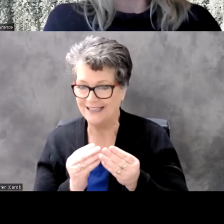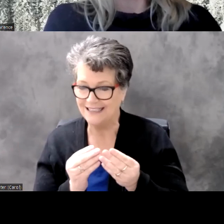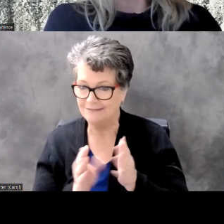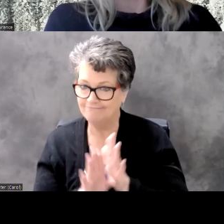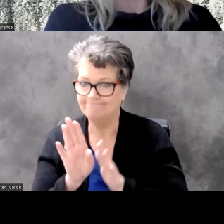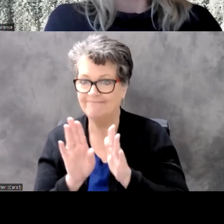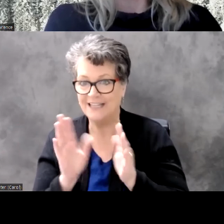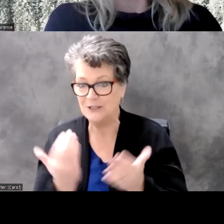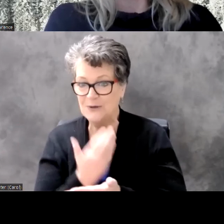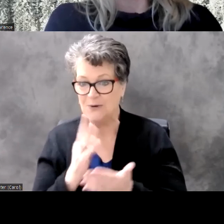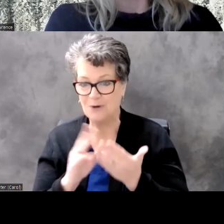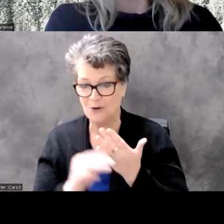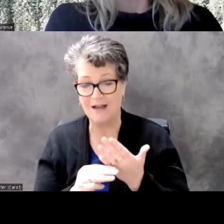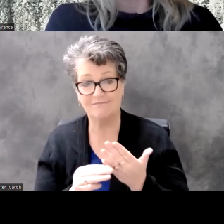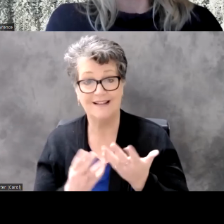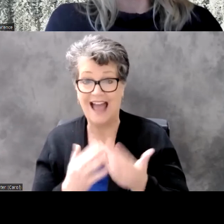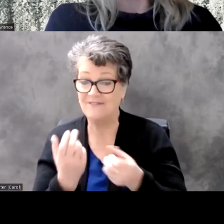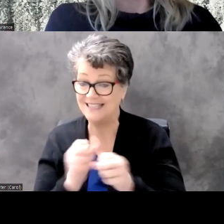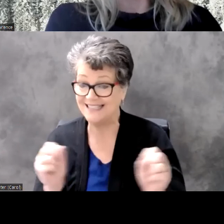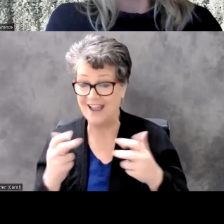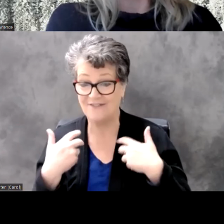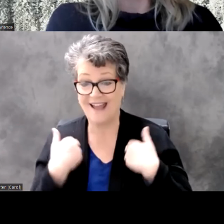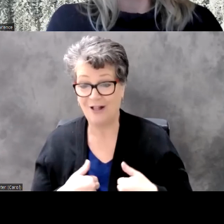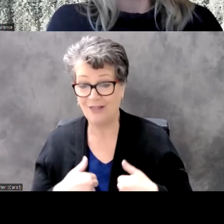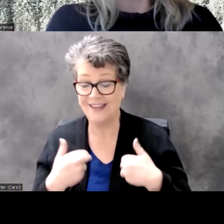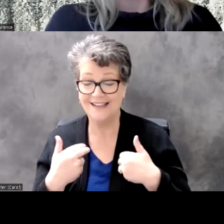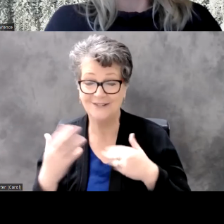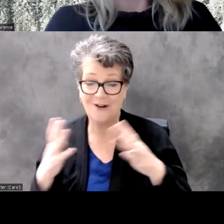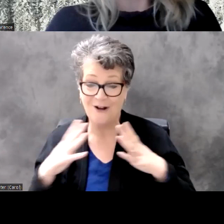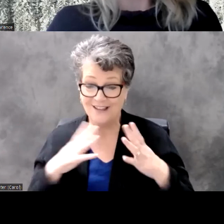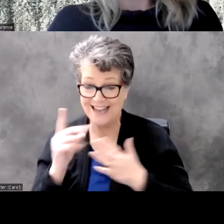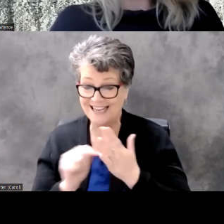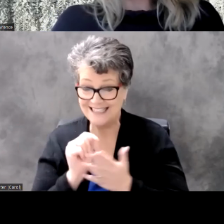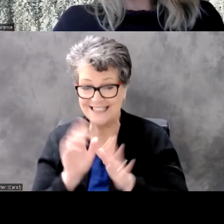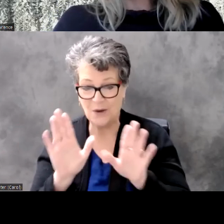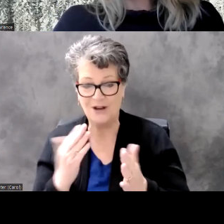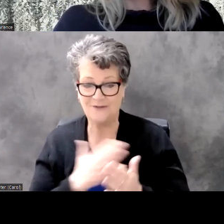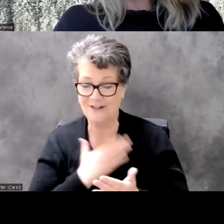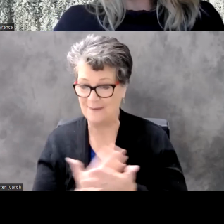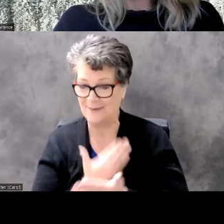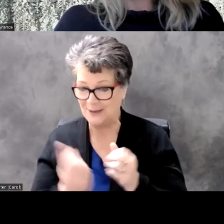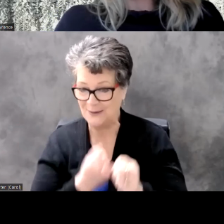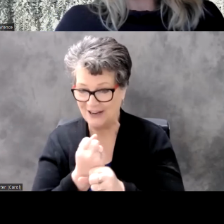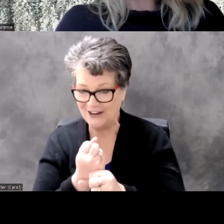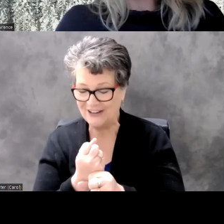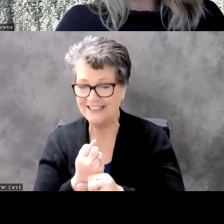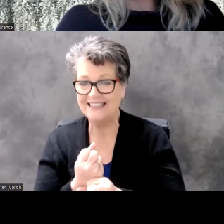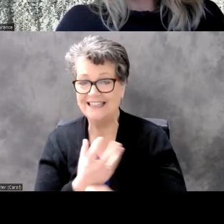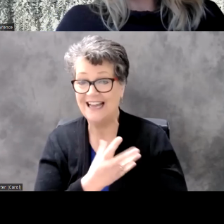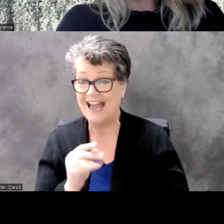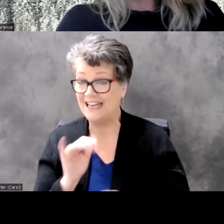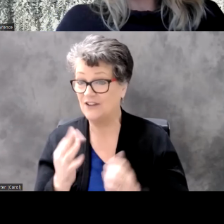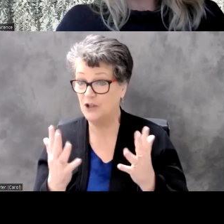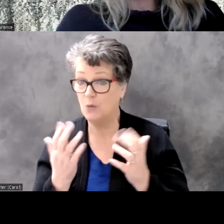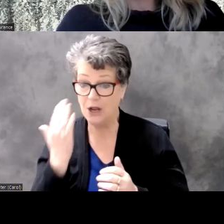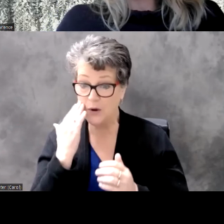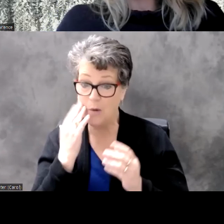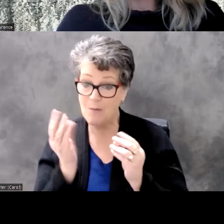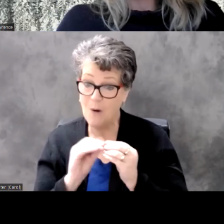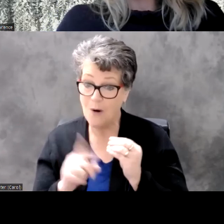program. I want to wish everyone a safe and healthy holiday season and a wonderful happy new year. And if you would like to know more